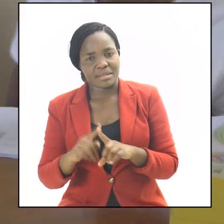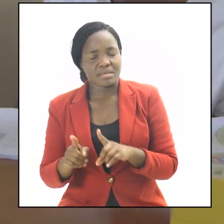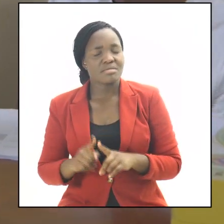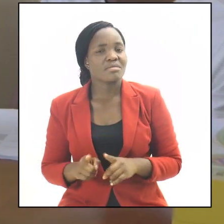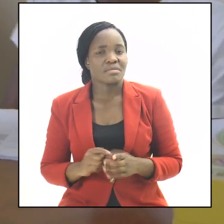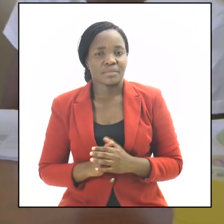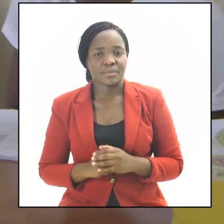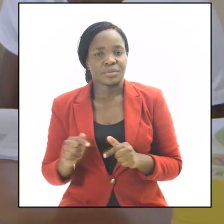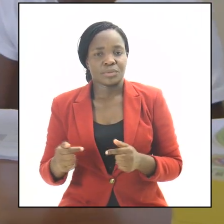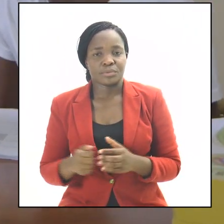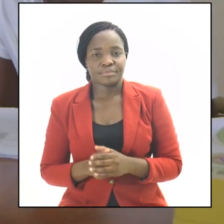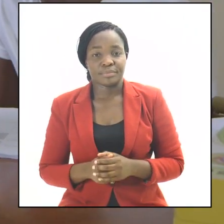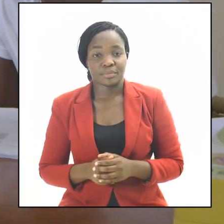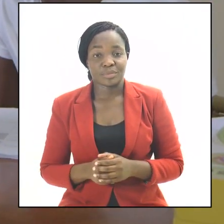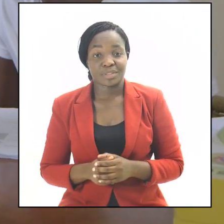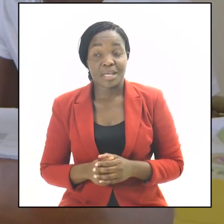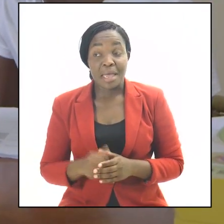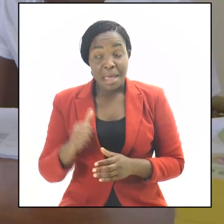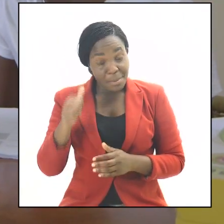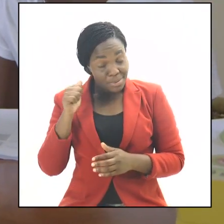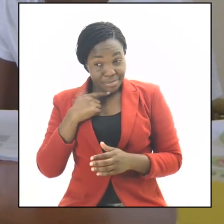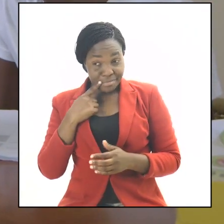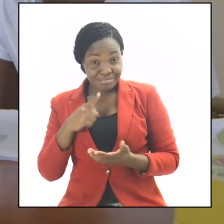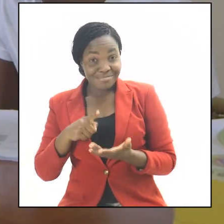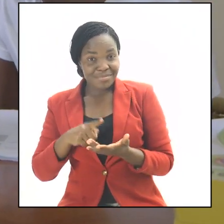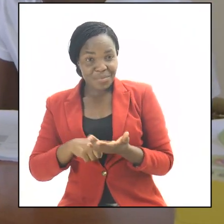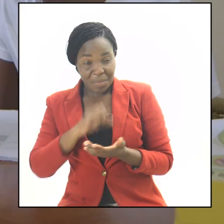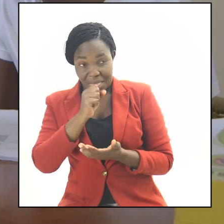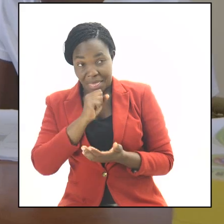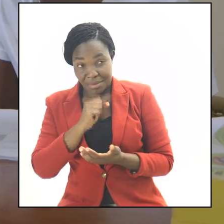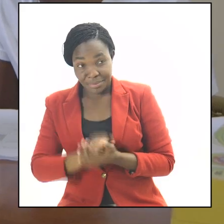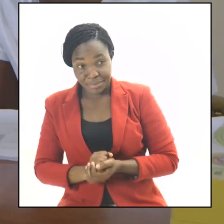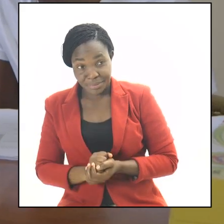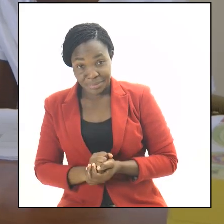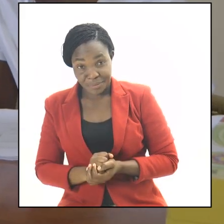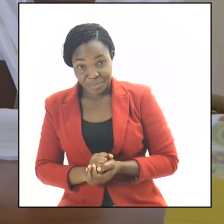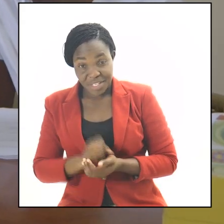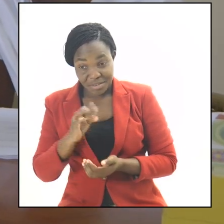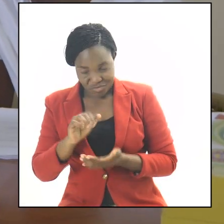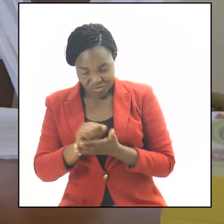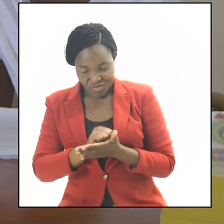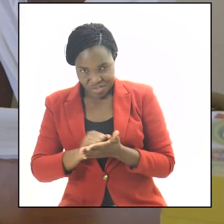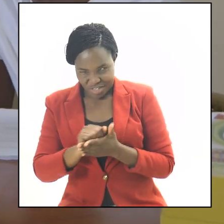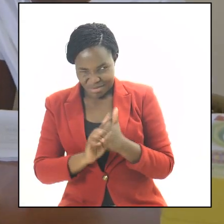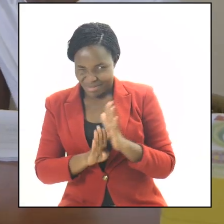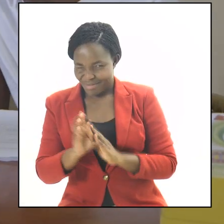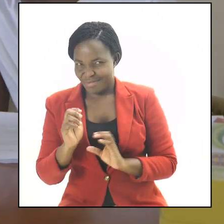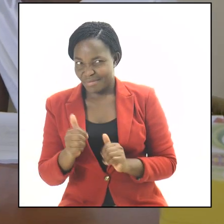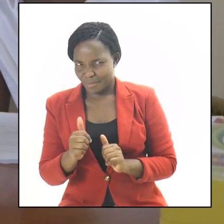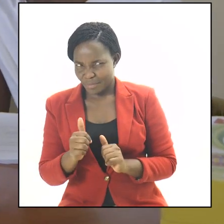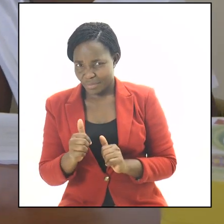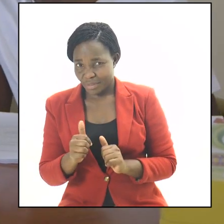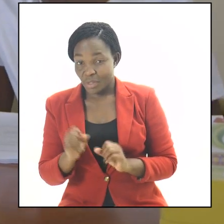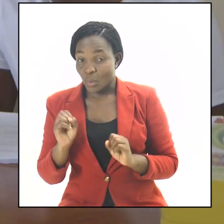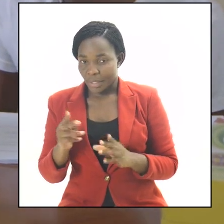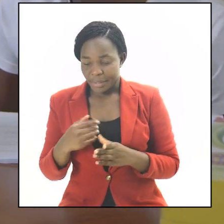quadrilaterals. Yesterday I promised you guys an ice cream if you get an A in your assignment, didn't I?